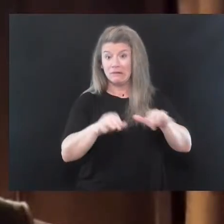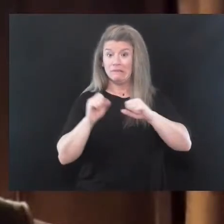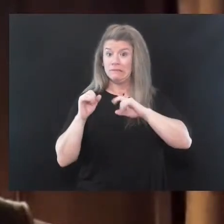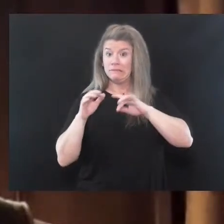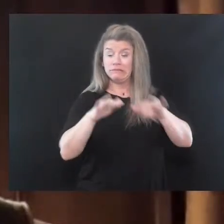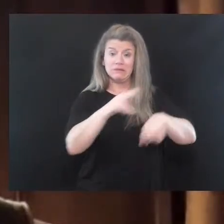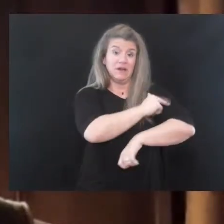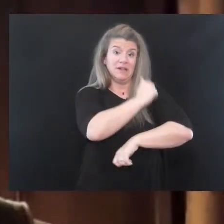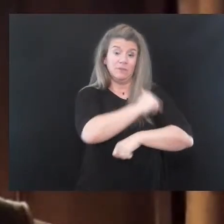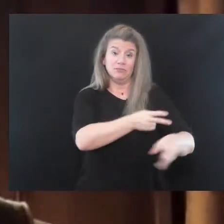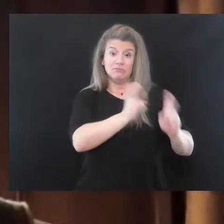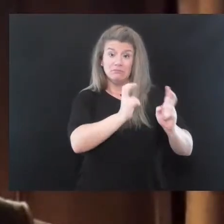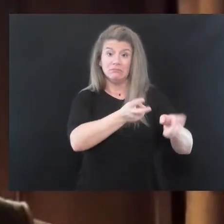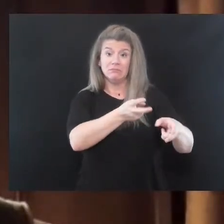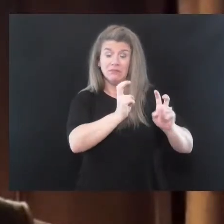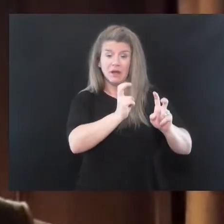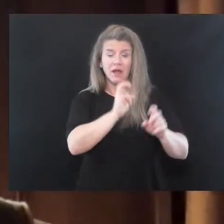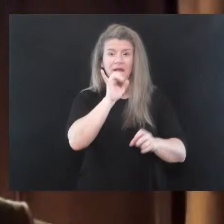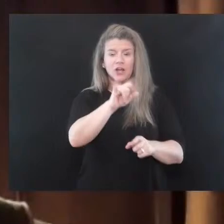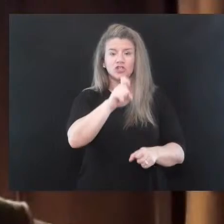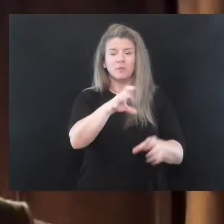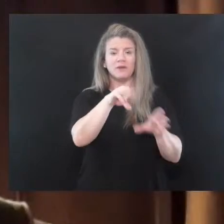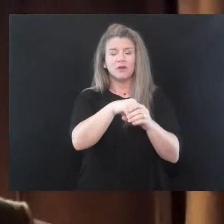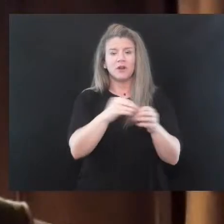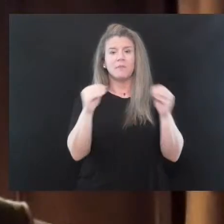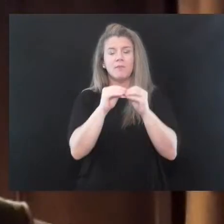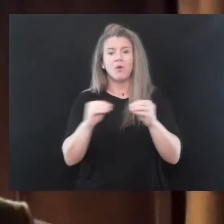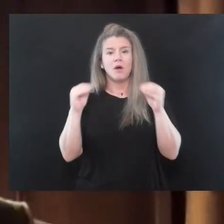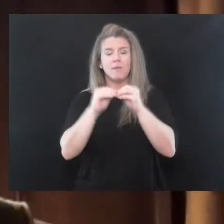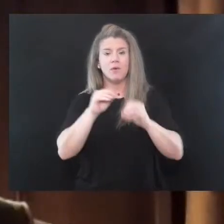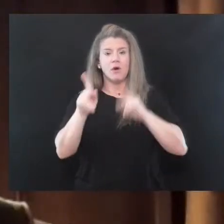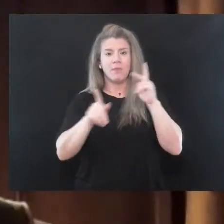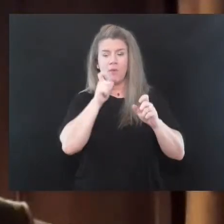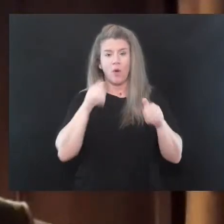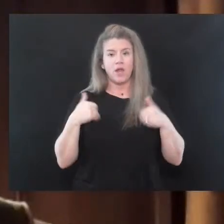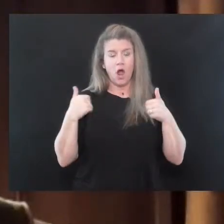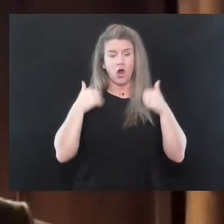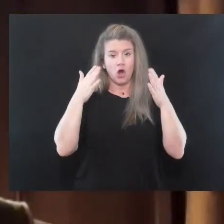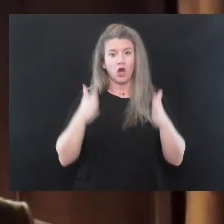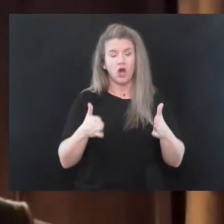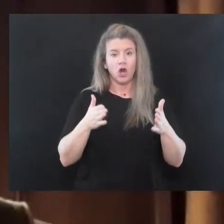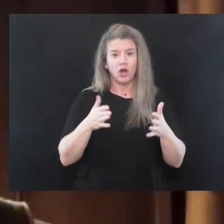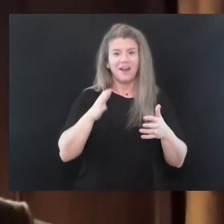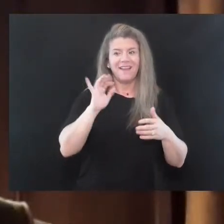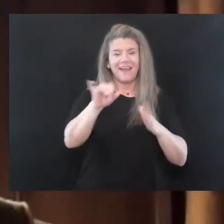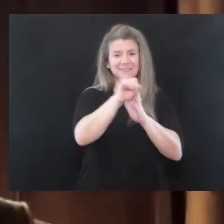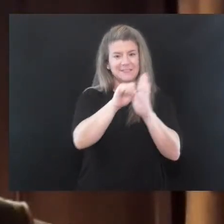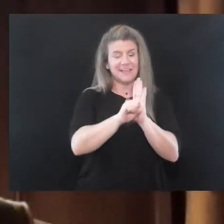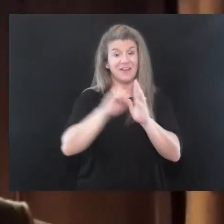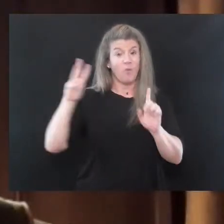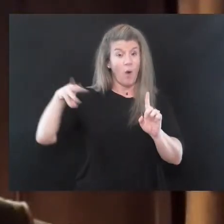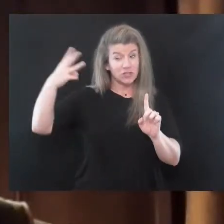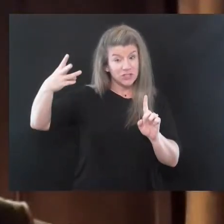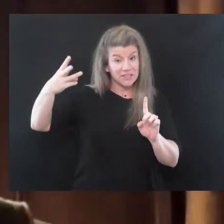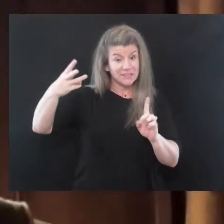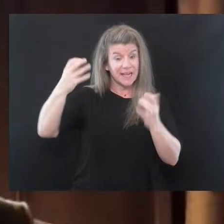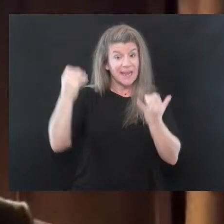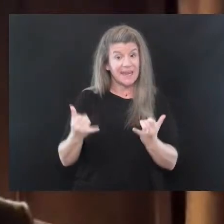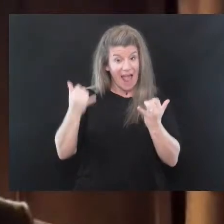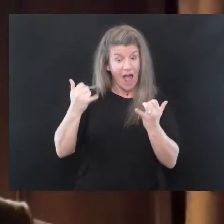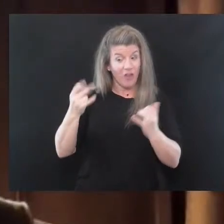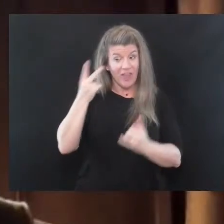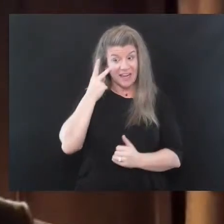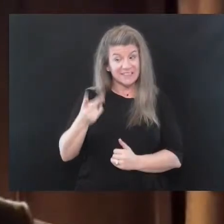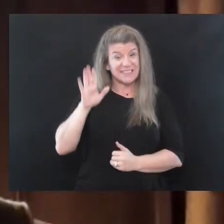in Michigan, including more and more people who are younger and younger. The state of Washington now is starting to see